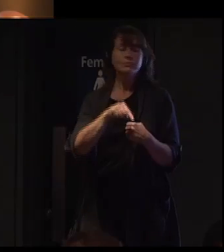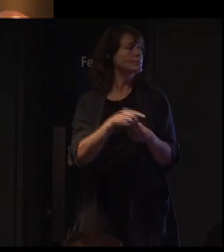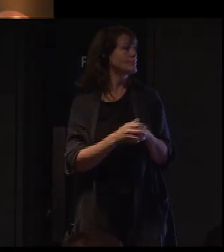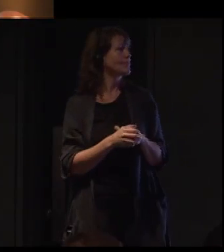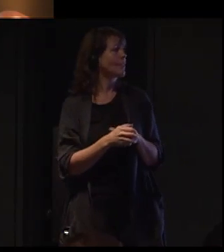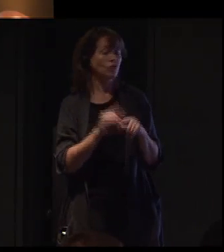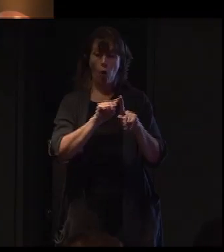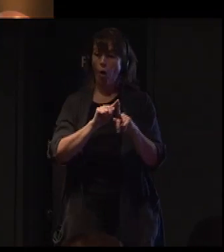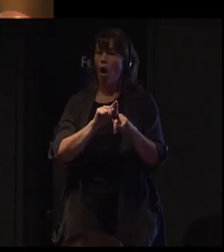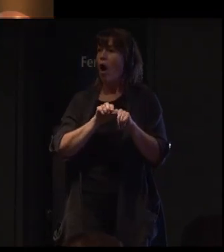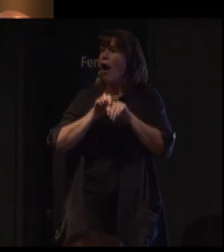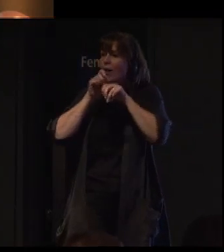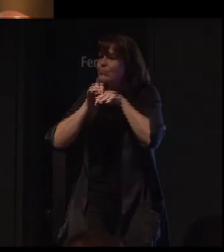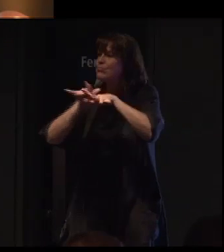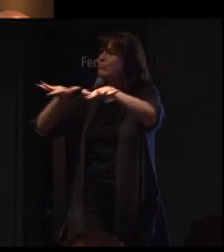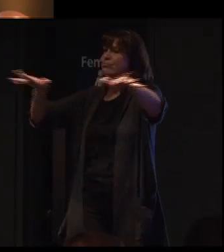city and its residents.